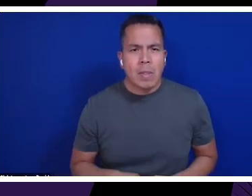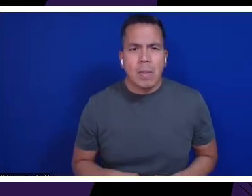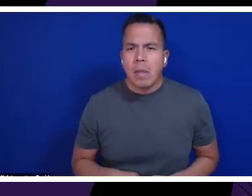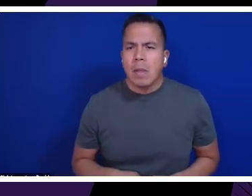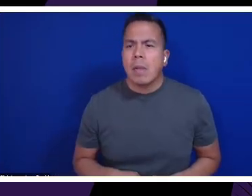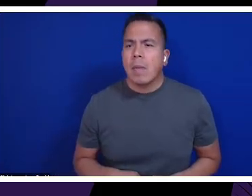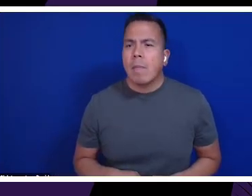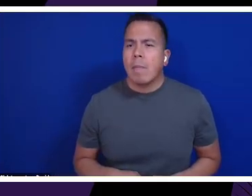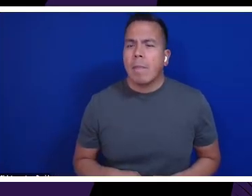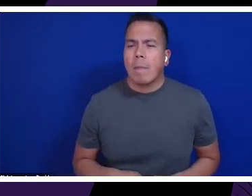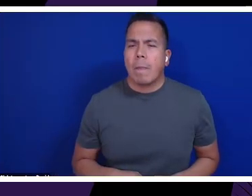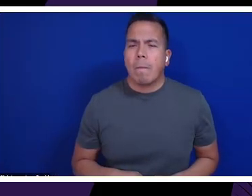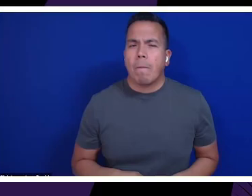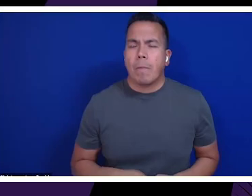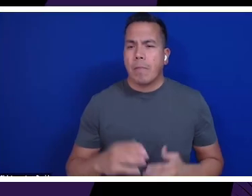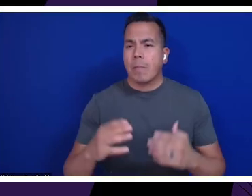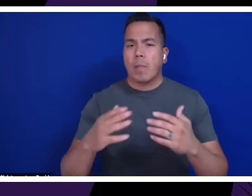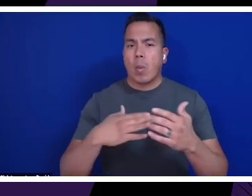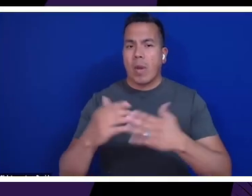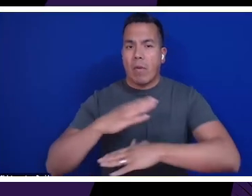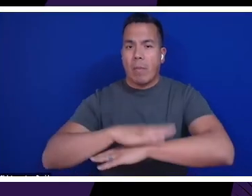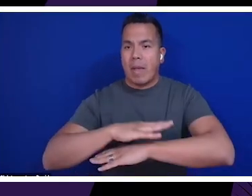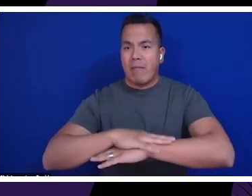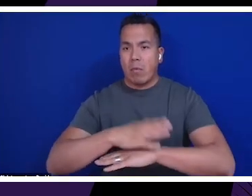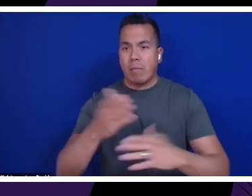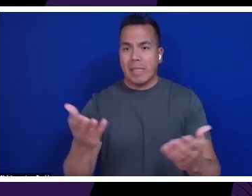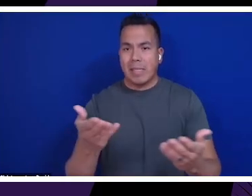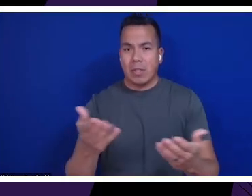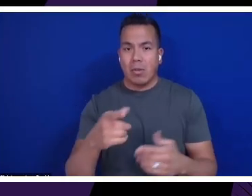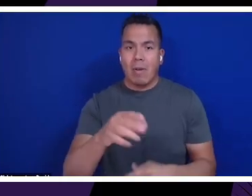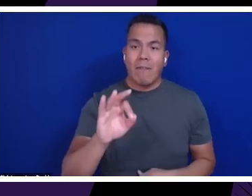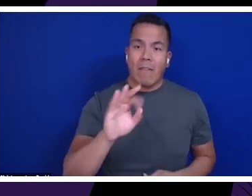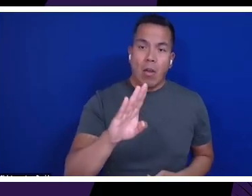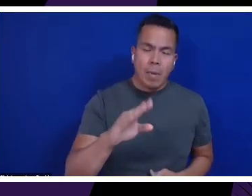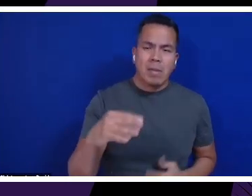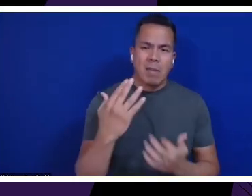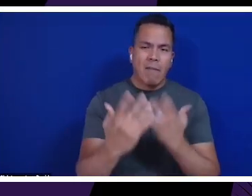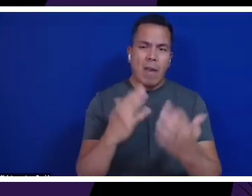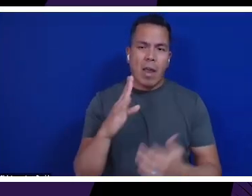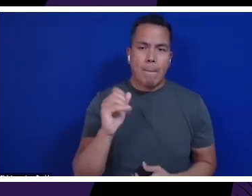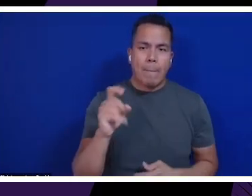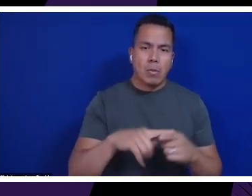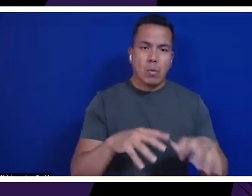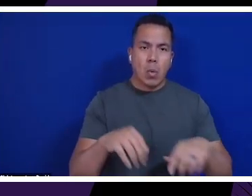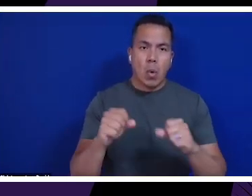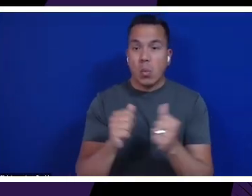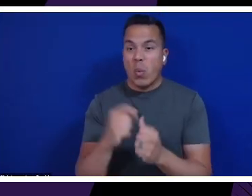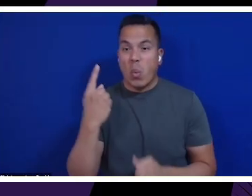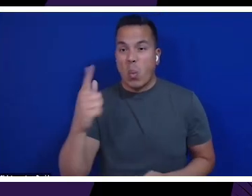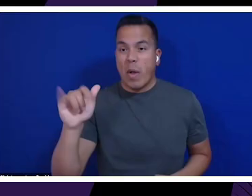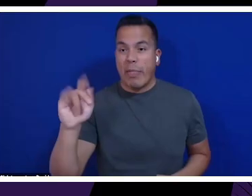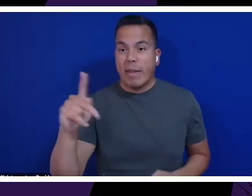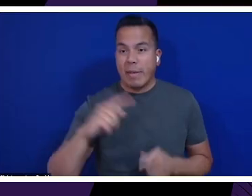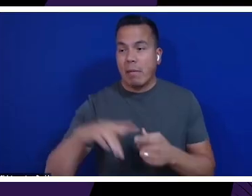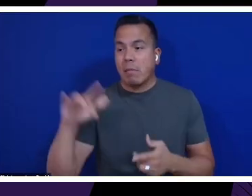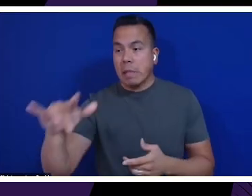the platform, like what I have here down here, Firebase. We're using Firebase to host. They get just one single link. When they click on generate,